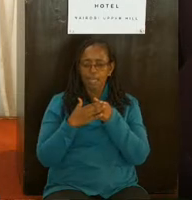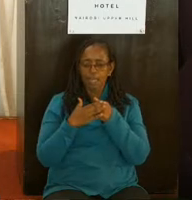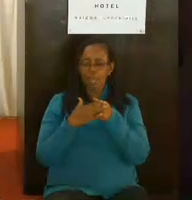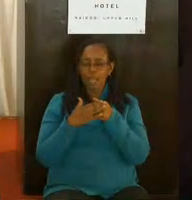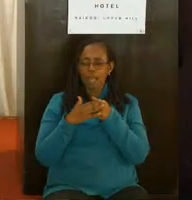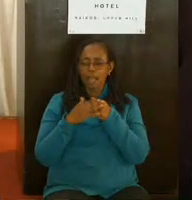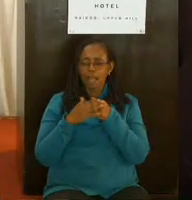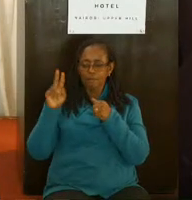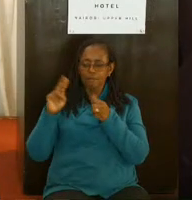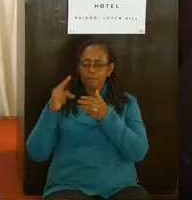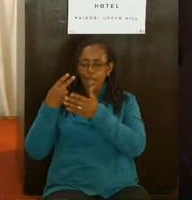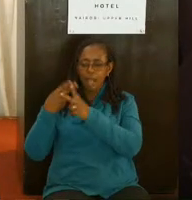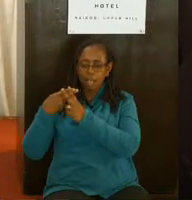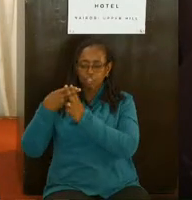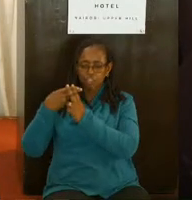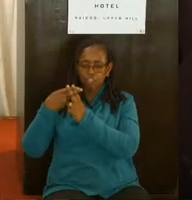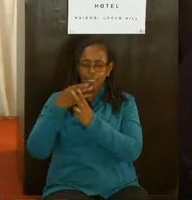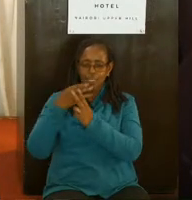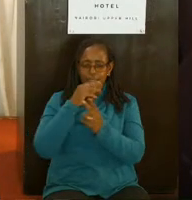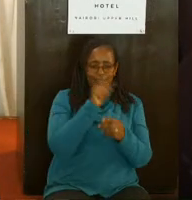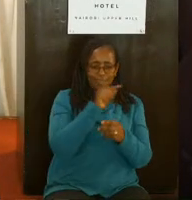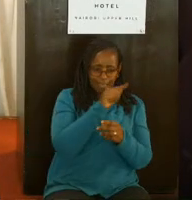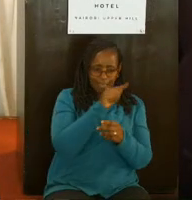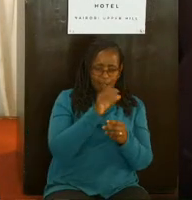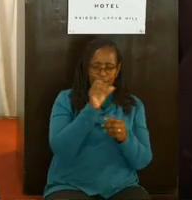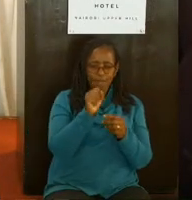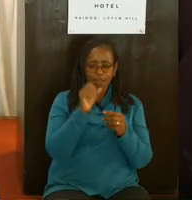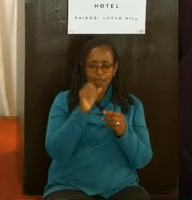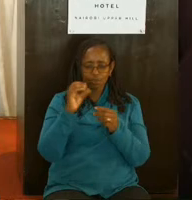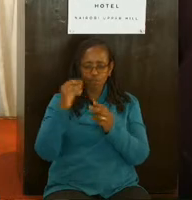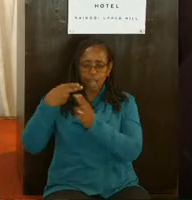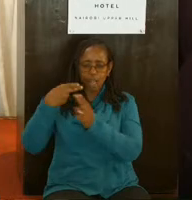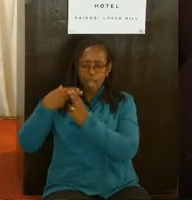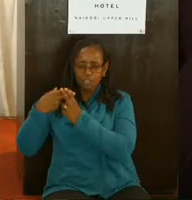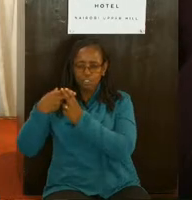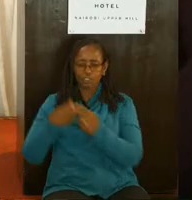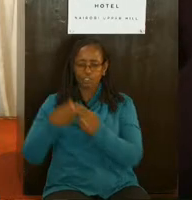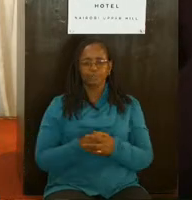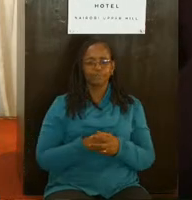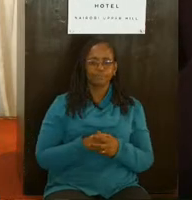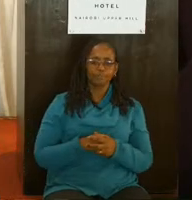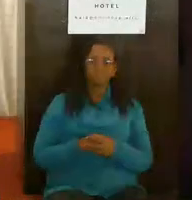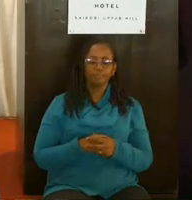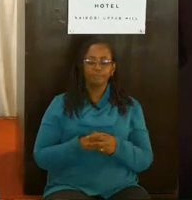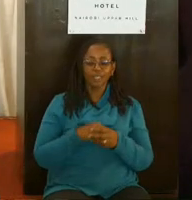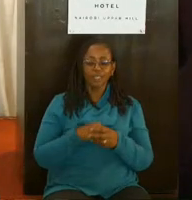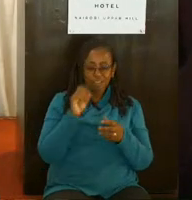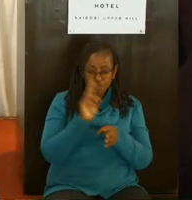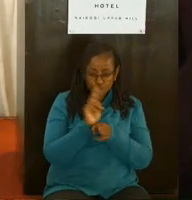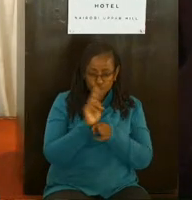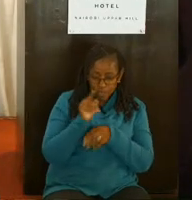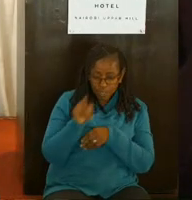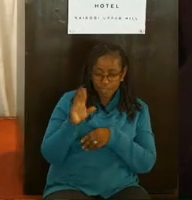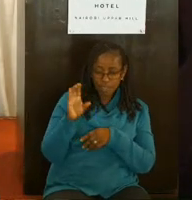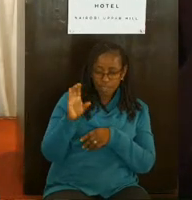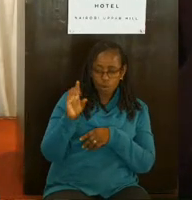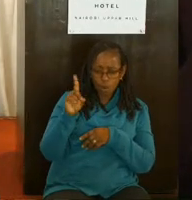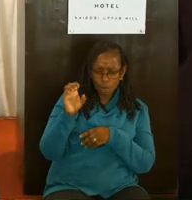star 5009 Ash using that code you can be able to know